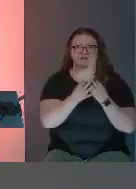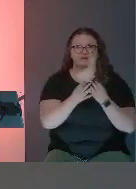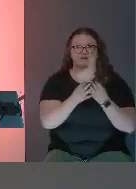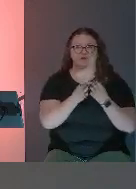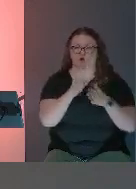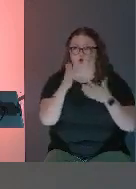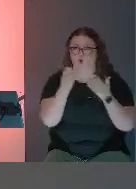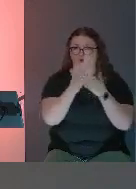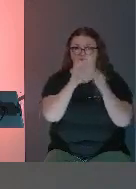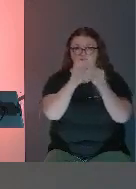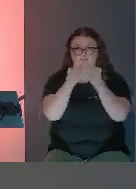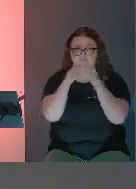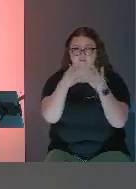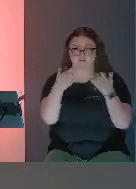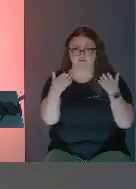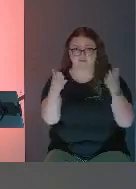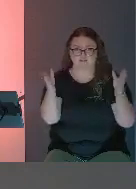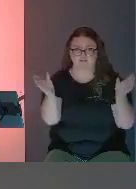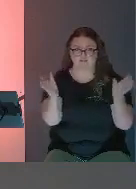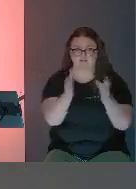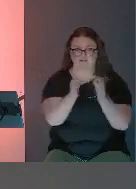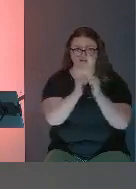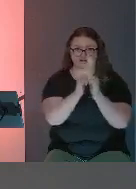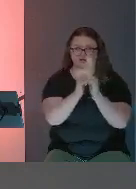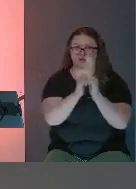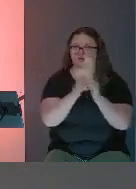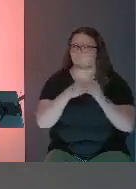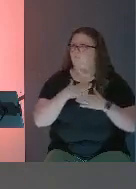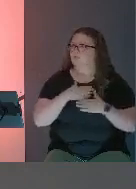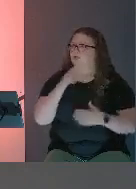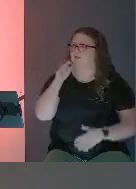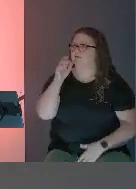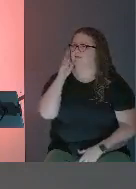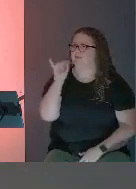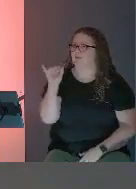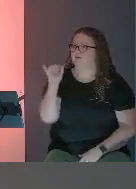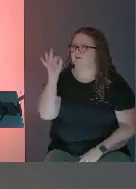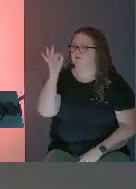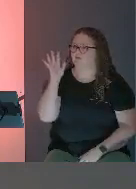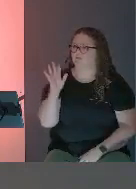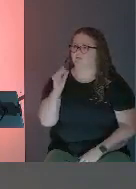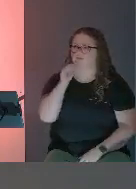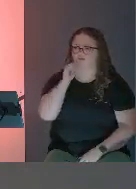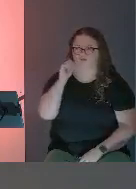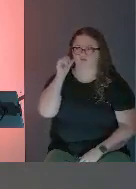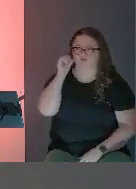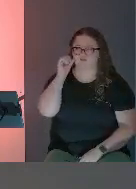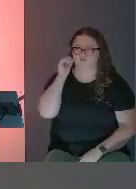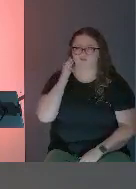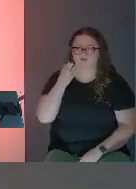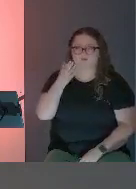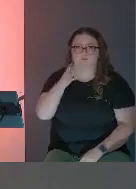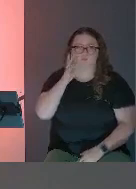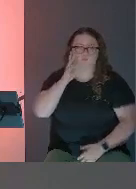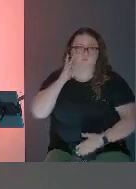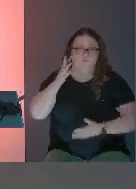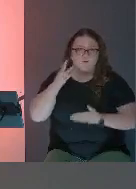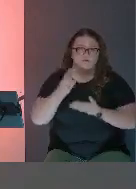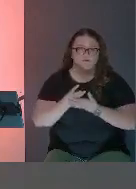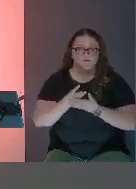He begins with two people, and I appreciate Larry's sermon yesterday when we were there witnessing